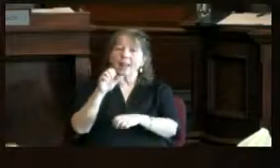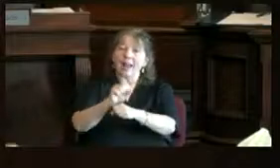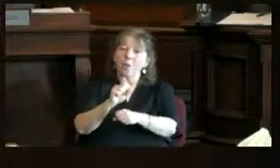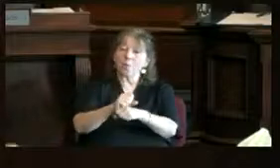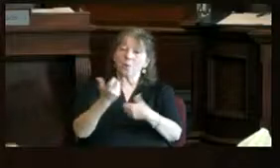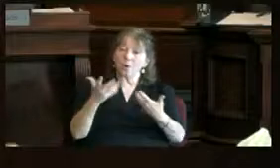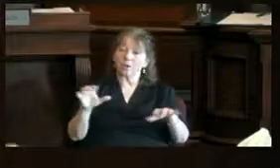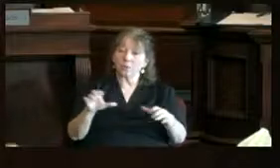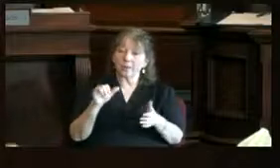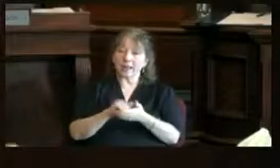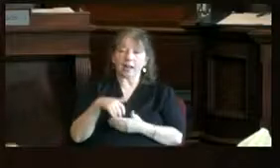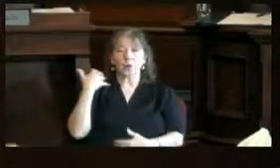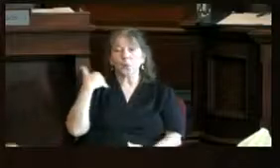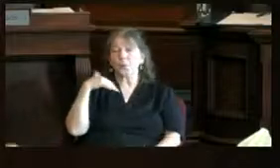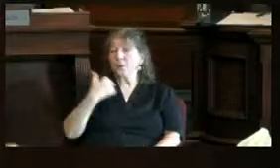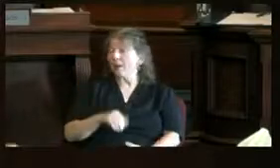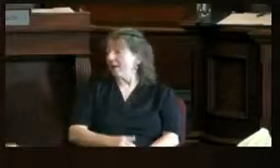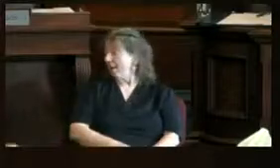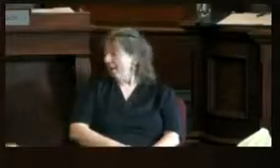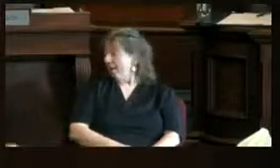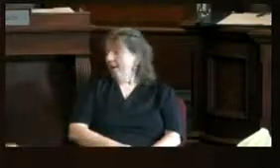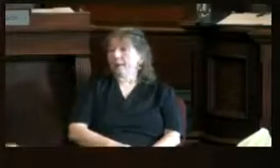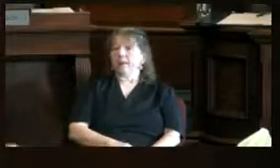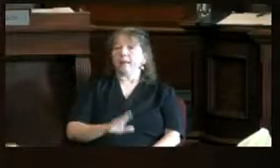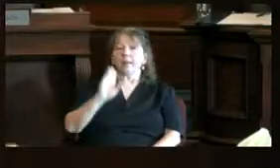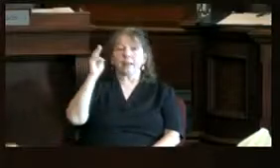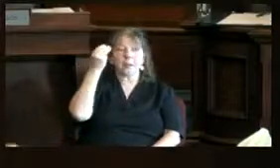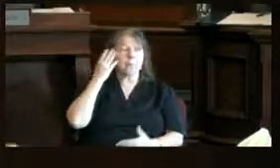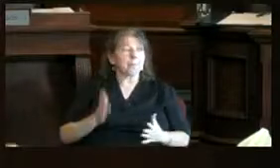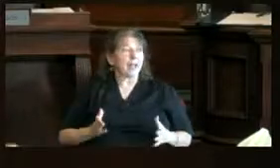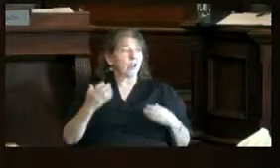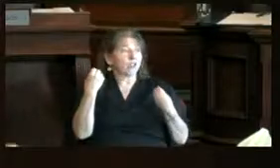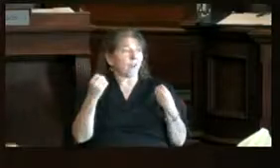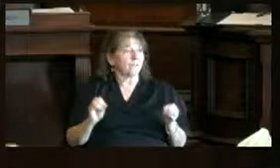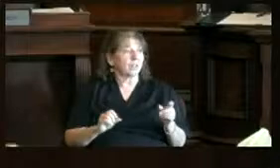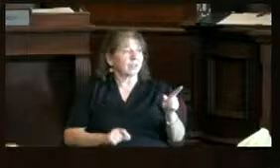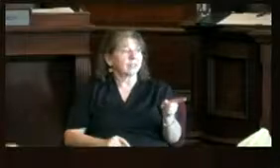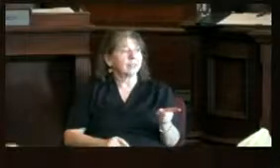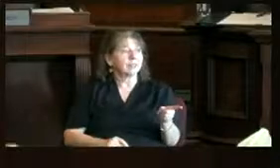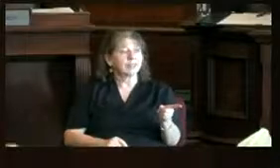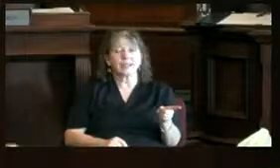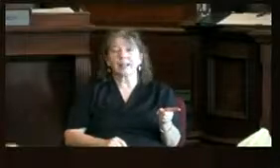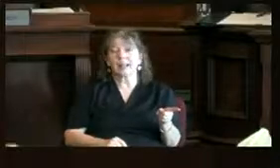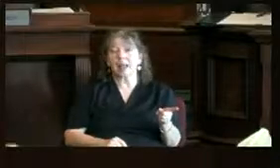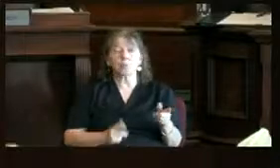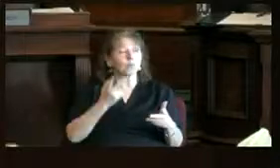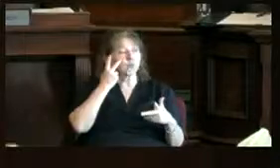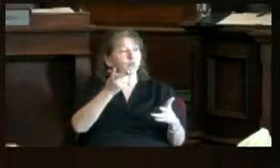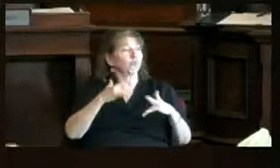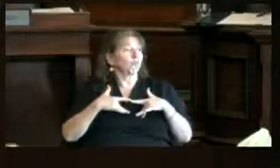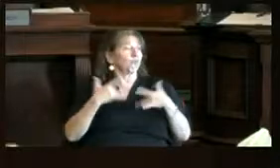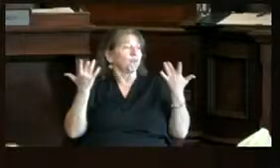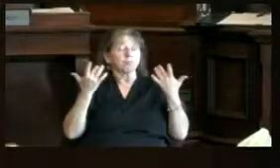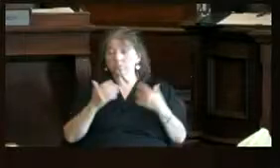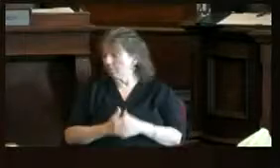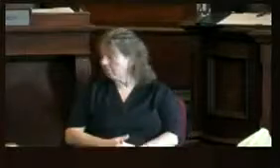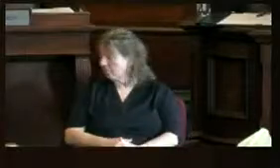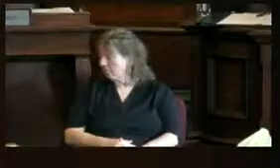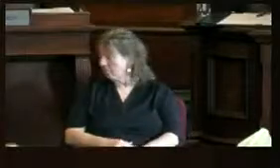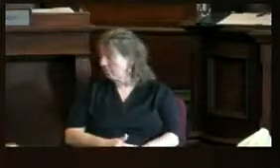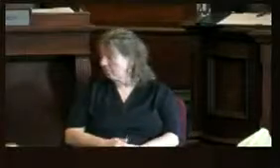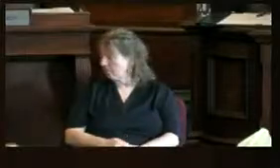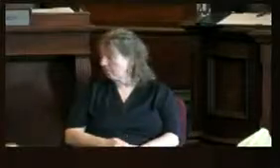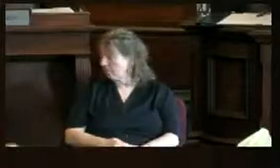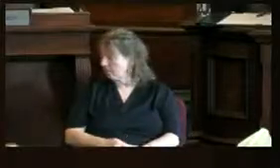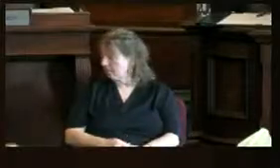man, it's not enough time. So now we go over to the mayor's office and we are looking for updates. The